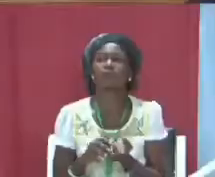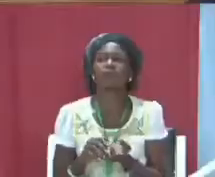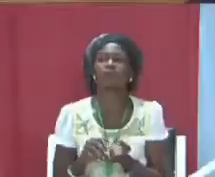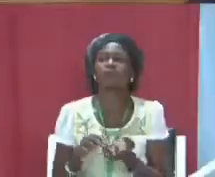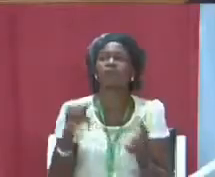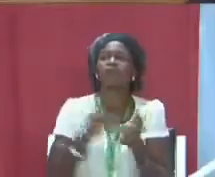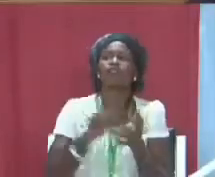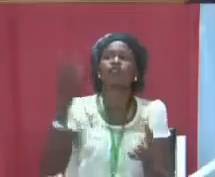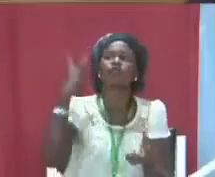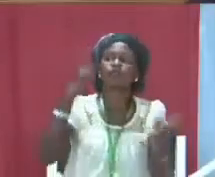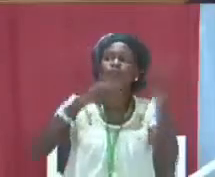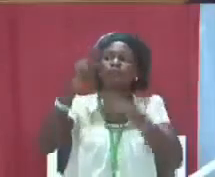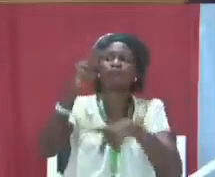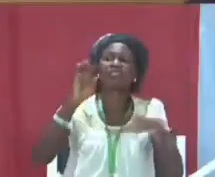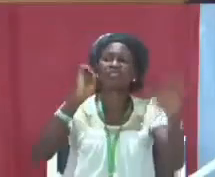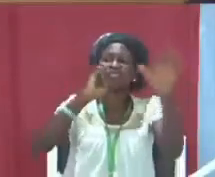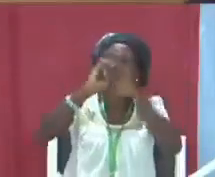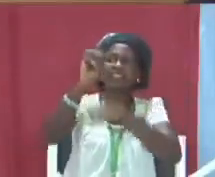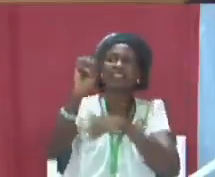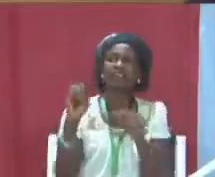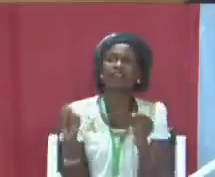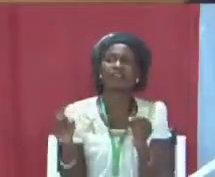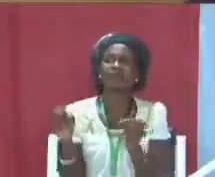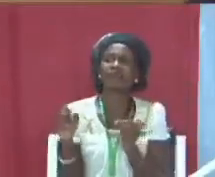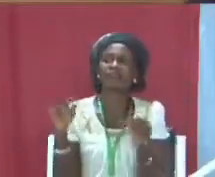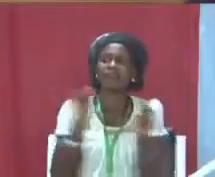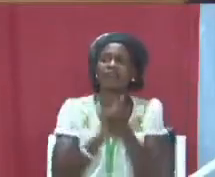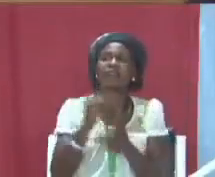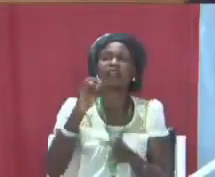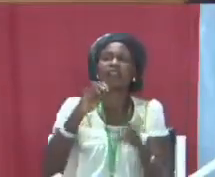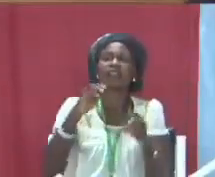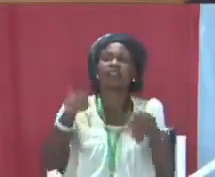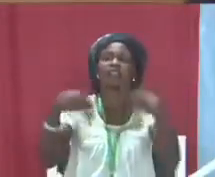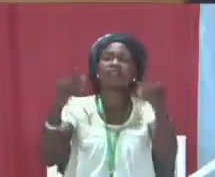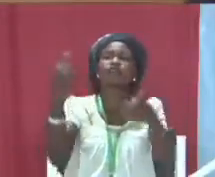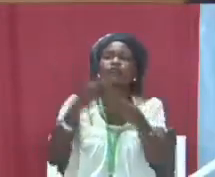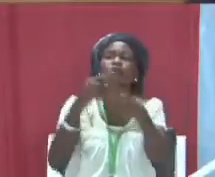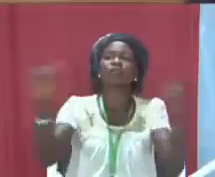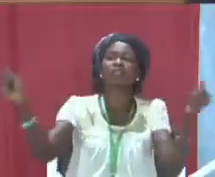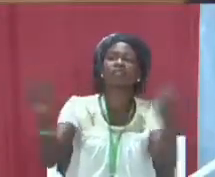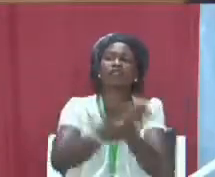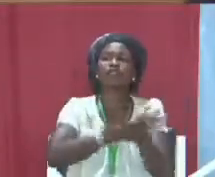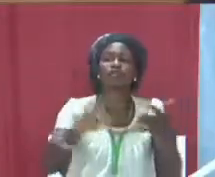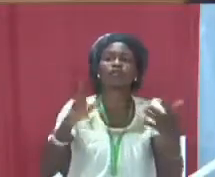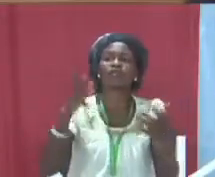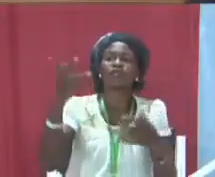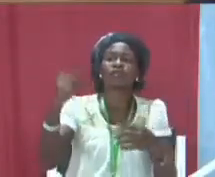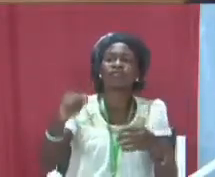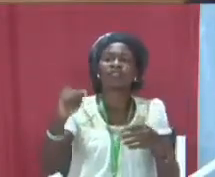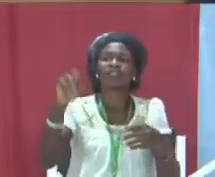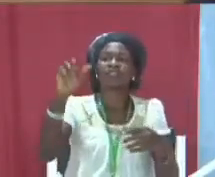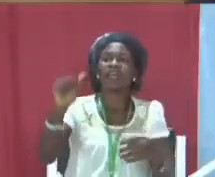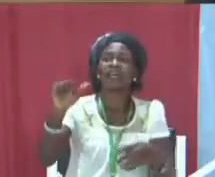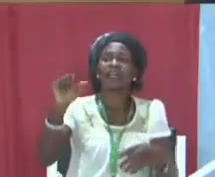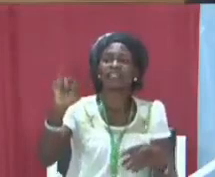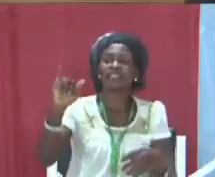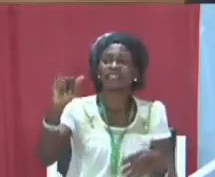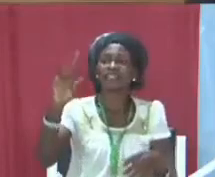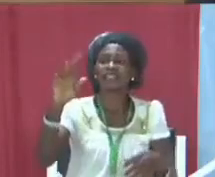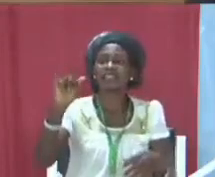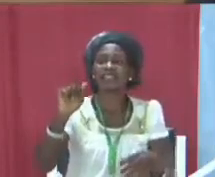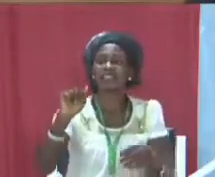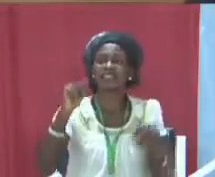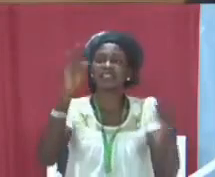It was Prophet Isaiah that gave the word that terminated the Assyrian siege